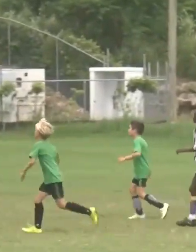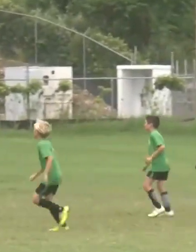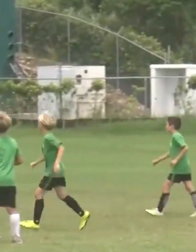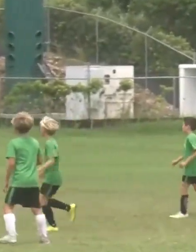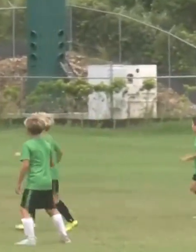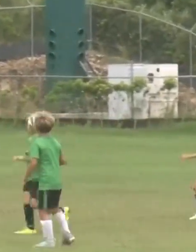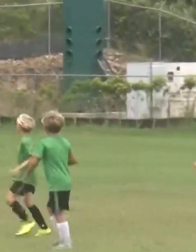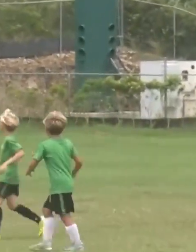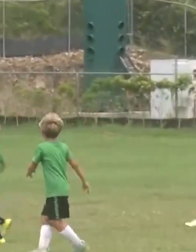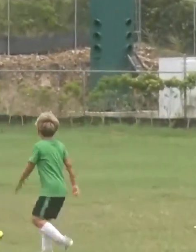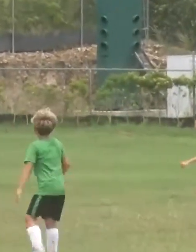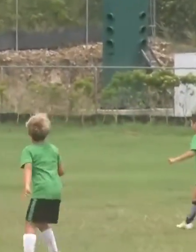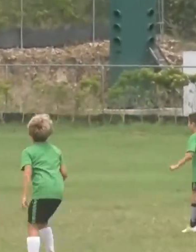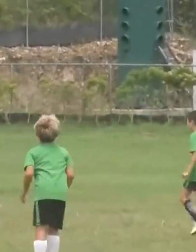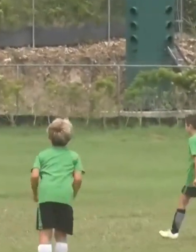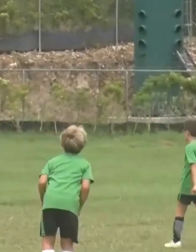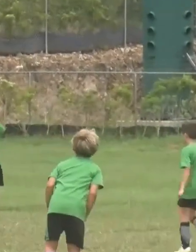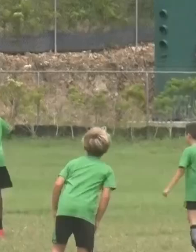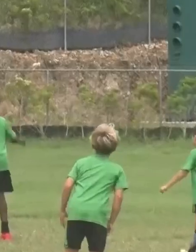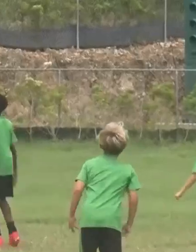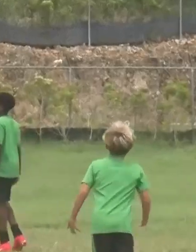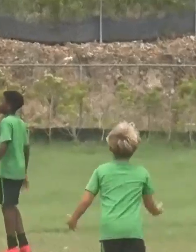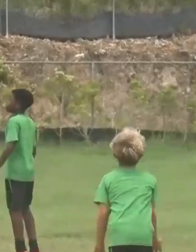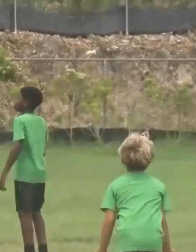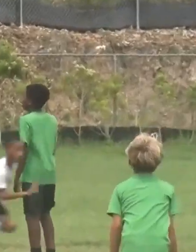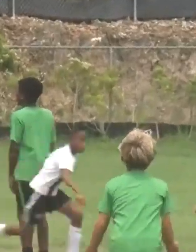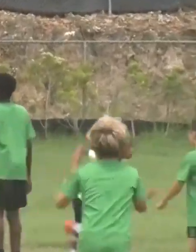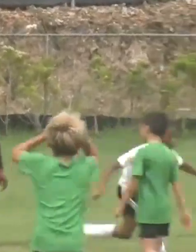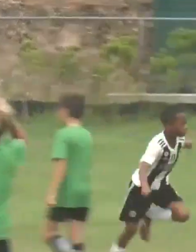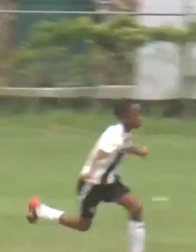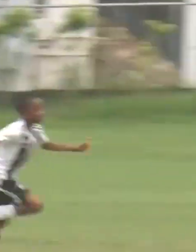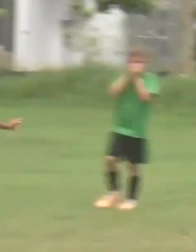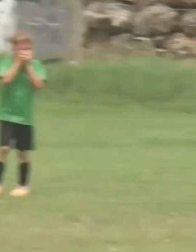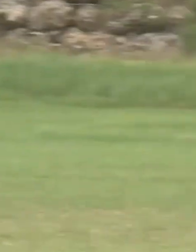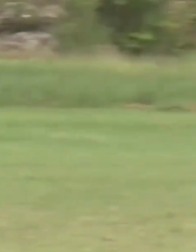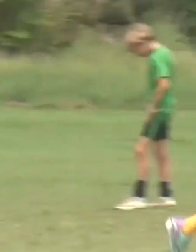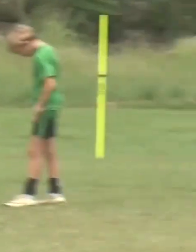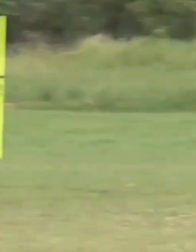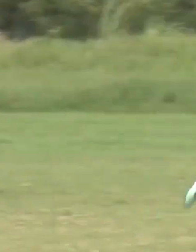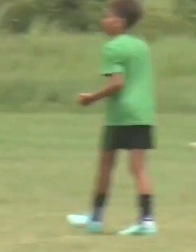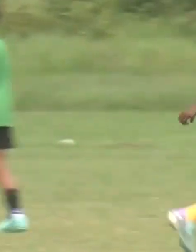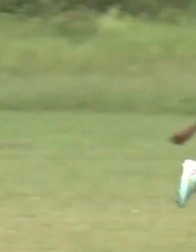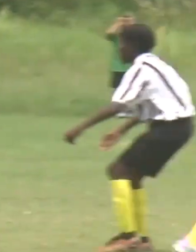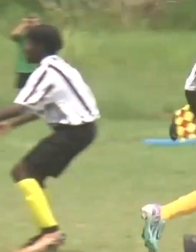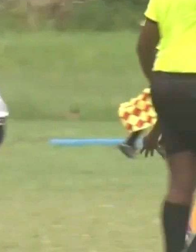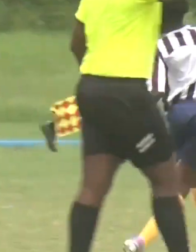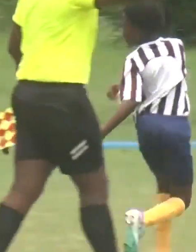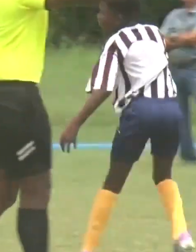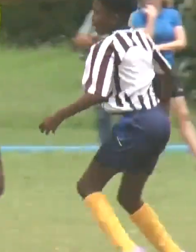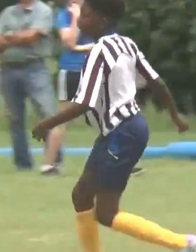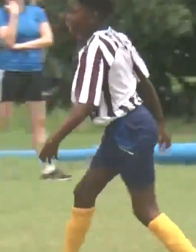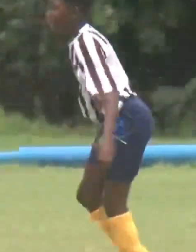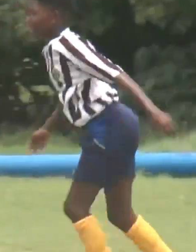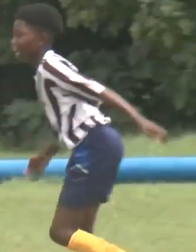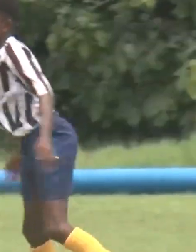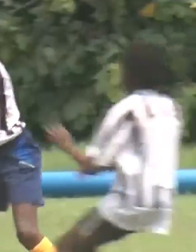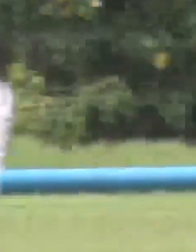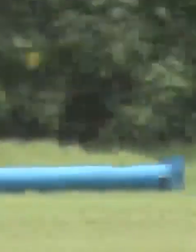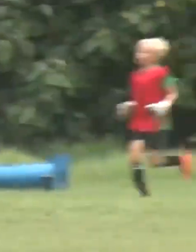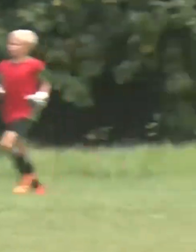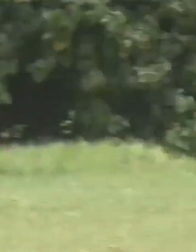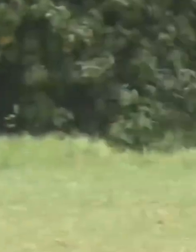Carrington the opening he needed. Arthur Smith head to the semi-finals with the 3-1 win over St.